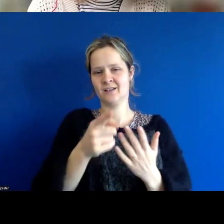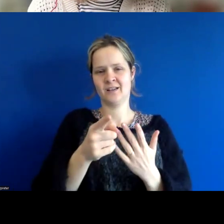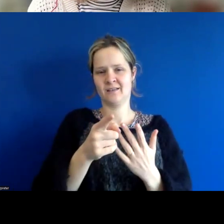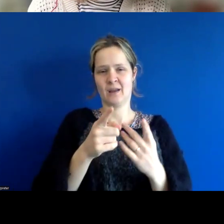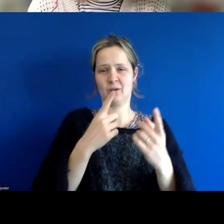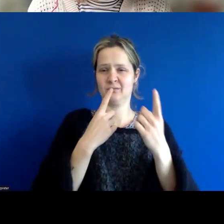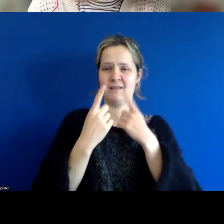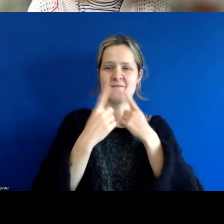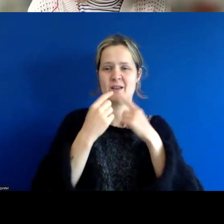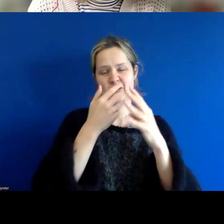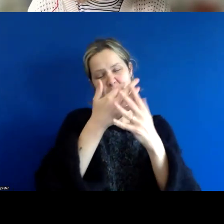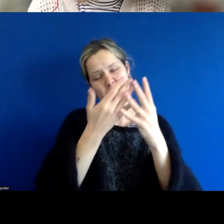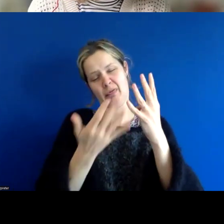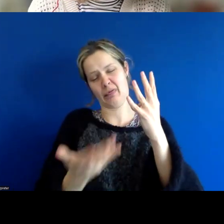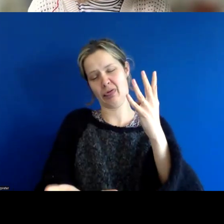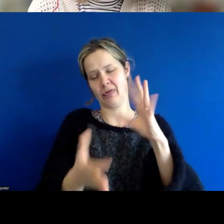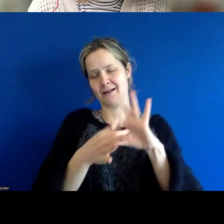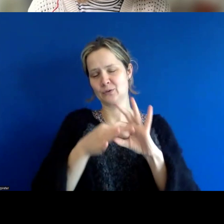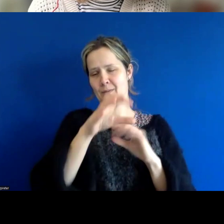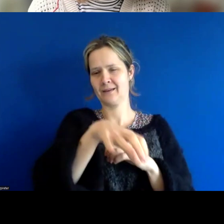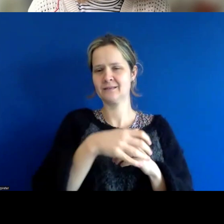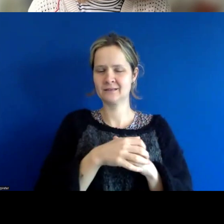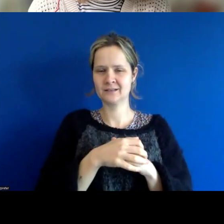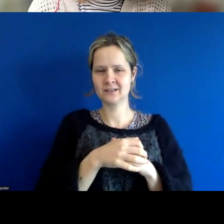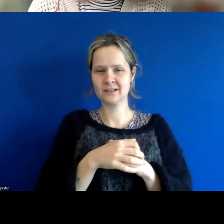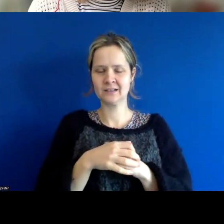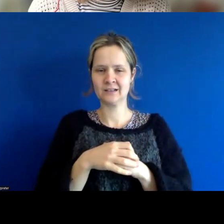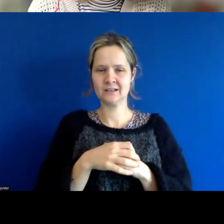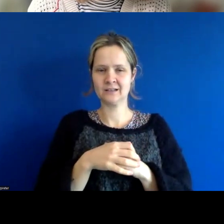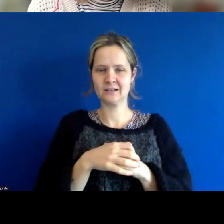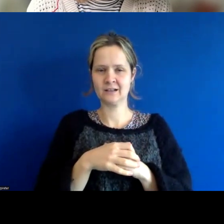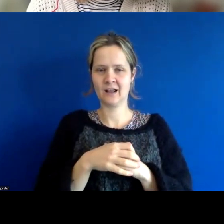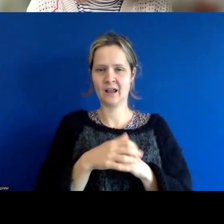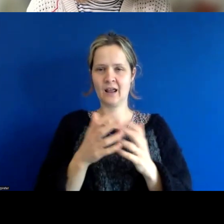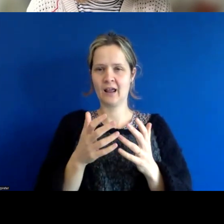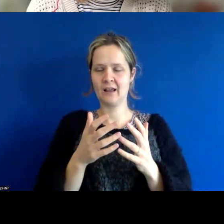of place information around the area you're interested in.